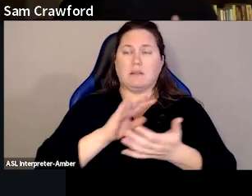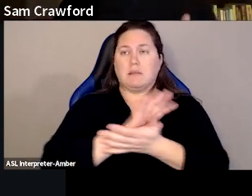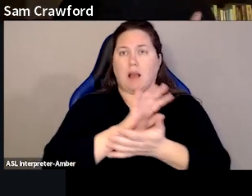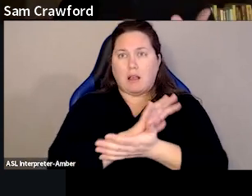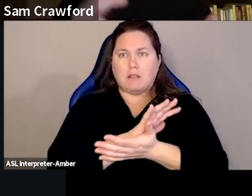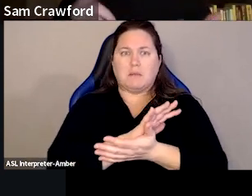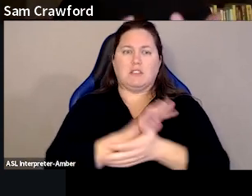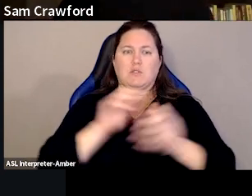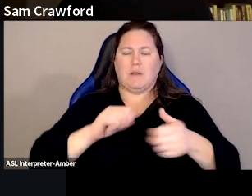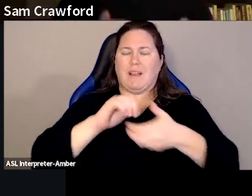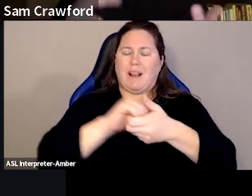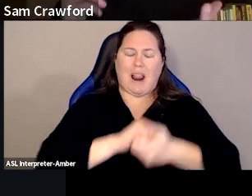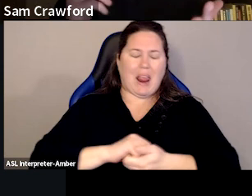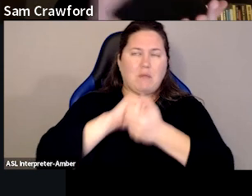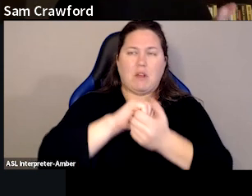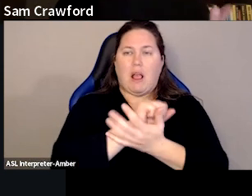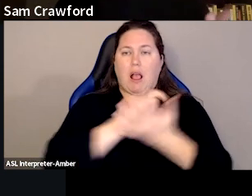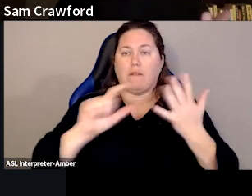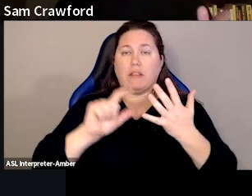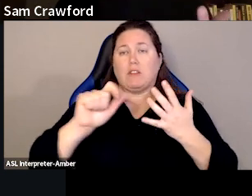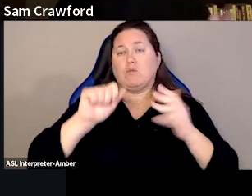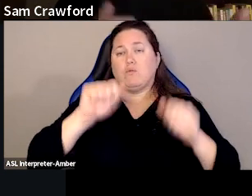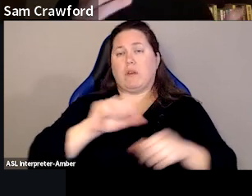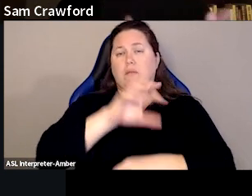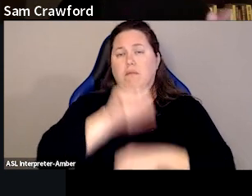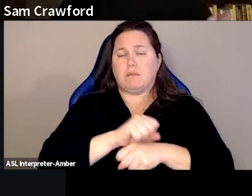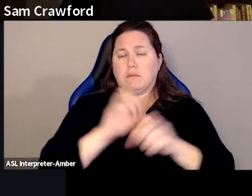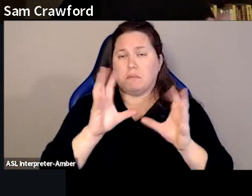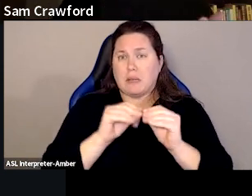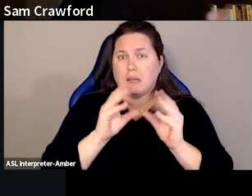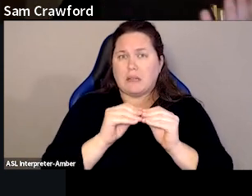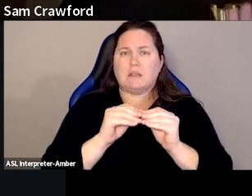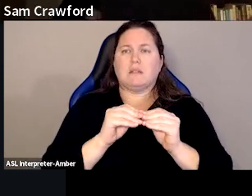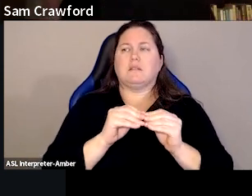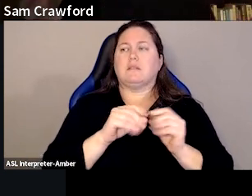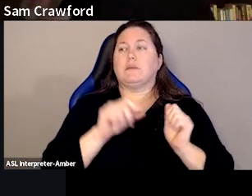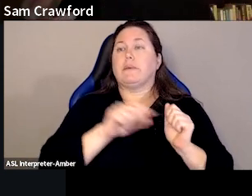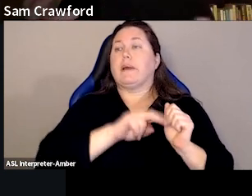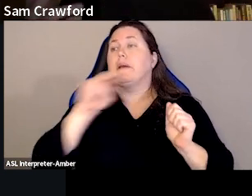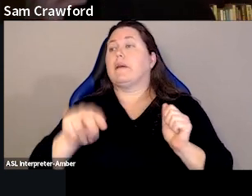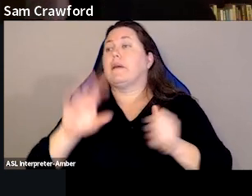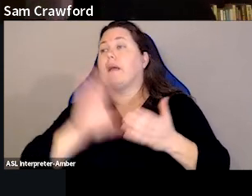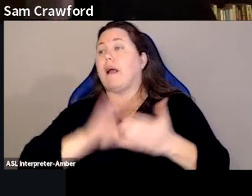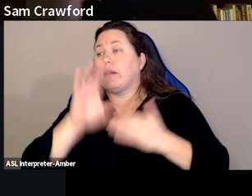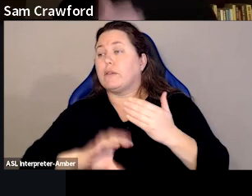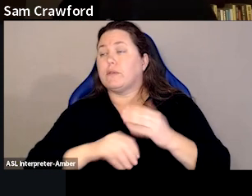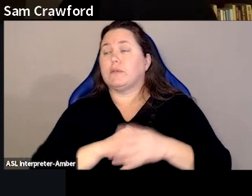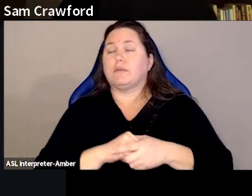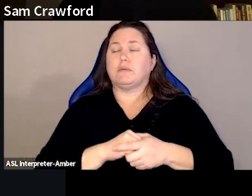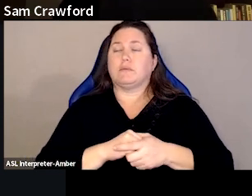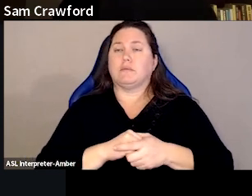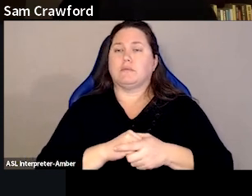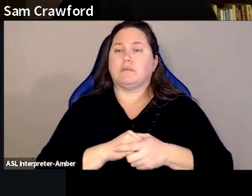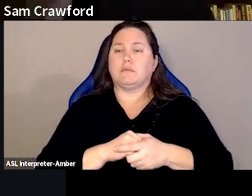on everything. You can schedule meetings. You can look at people's calendars. You can